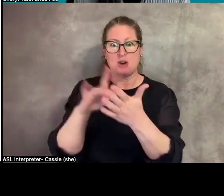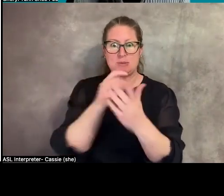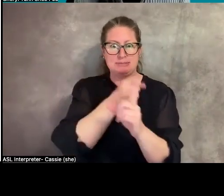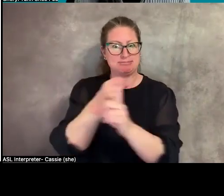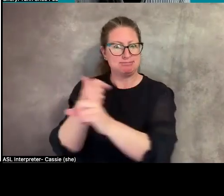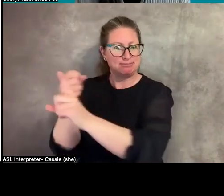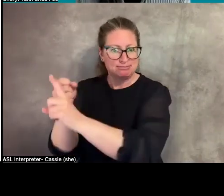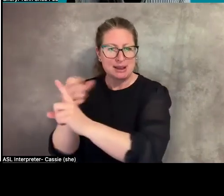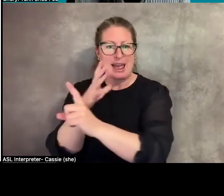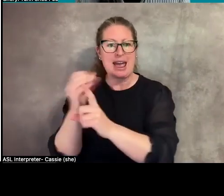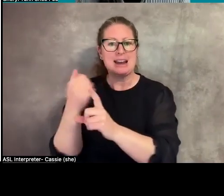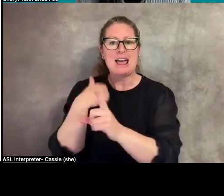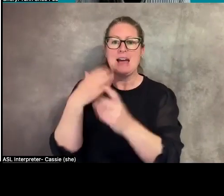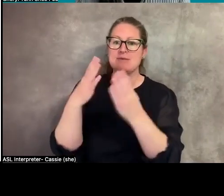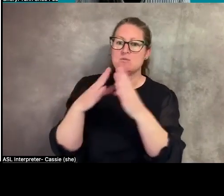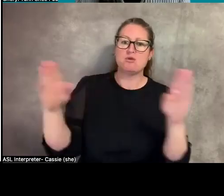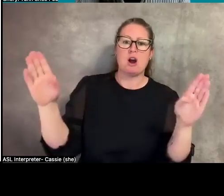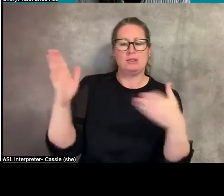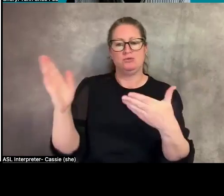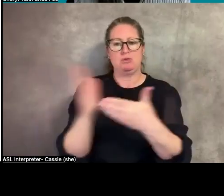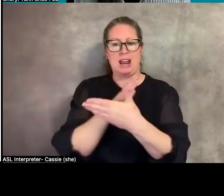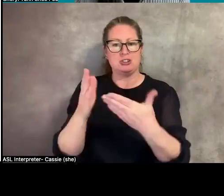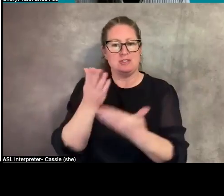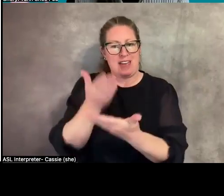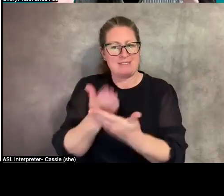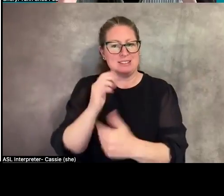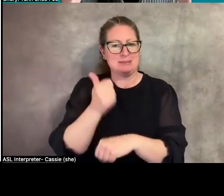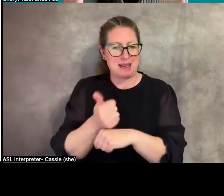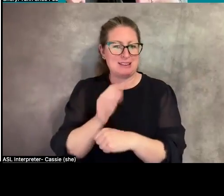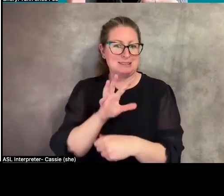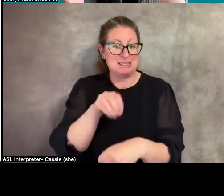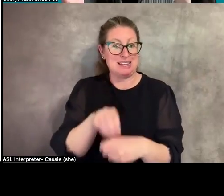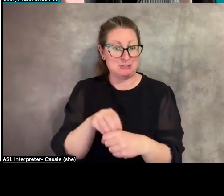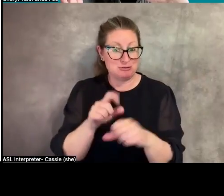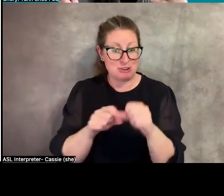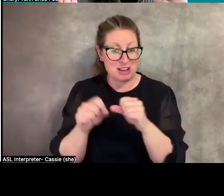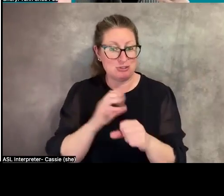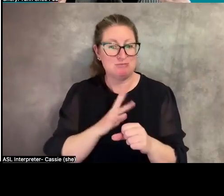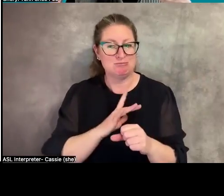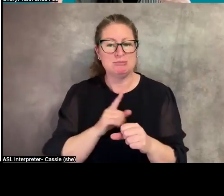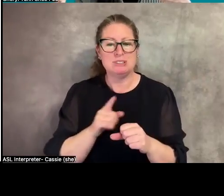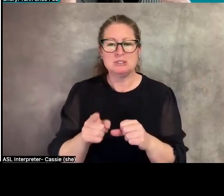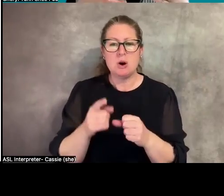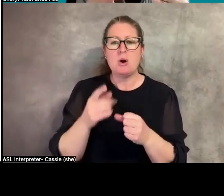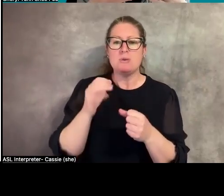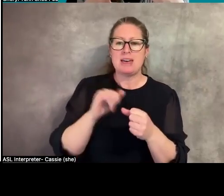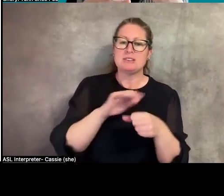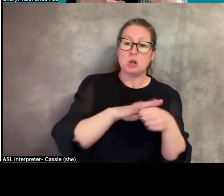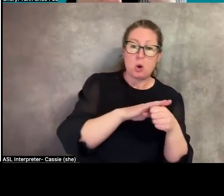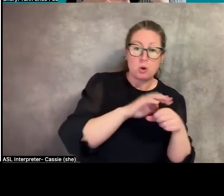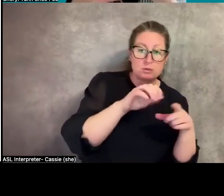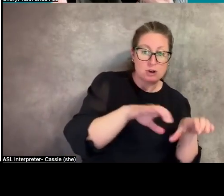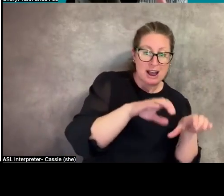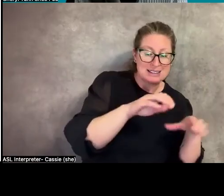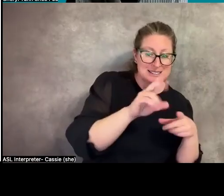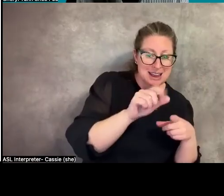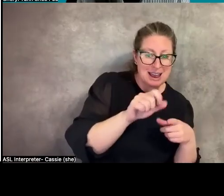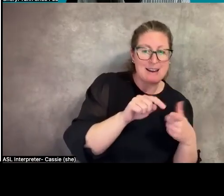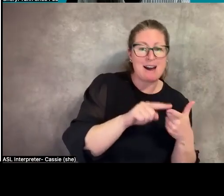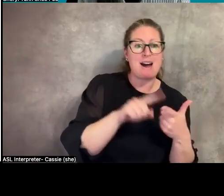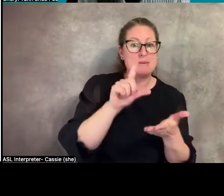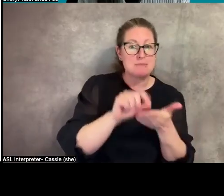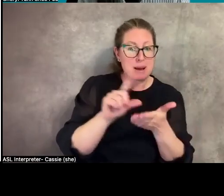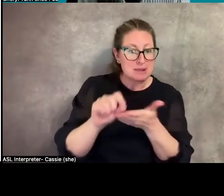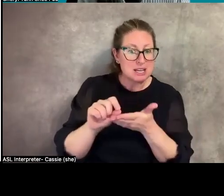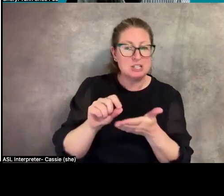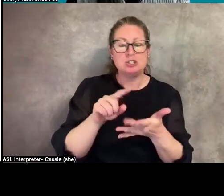of evidence-based implementation strategies. So both our local practice data as well as what's published in the literature